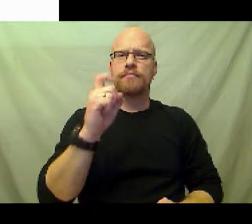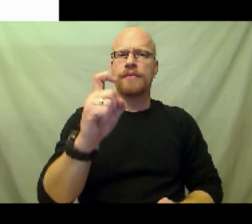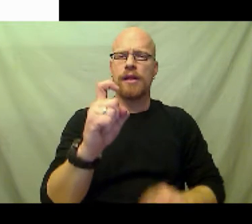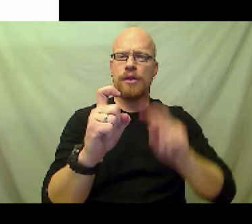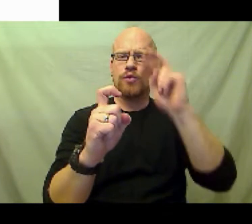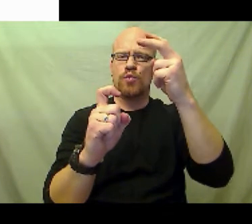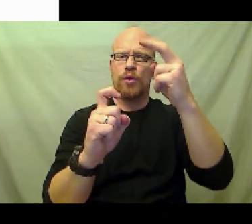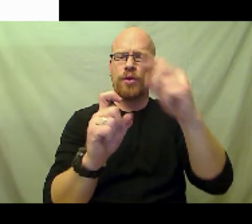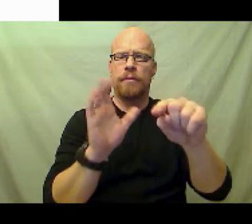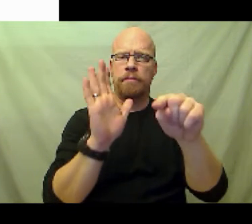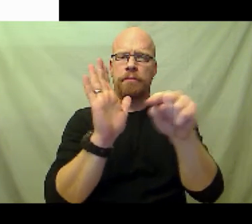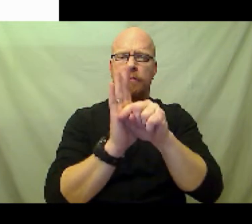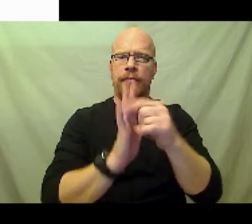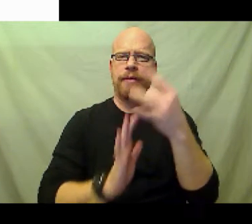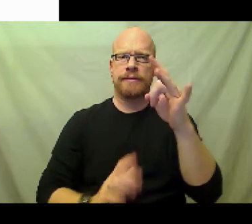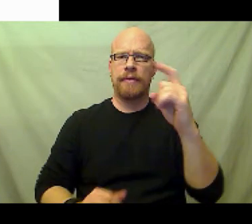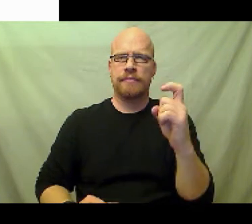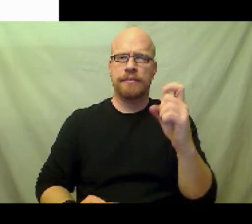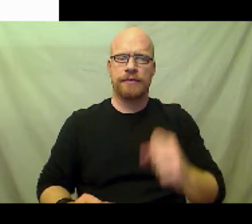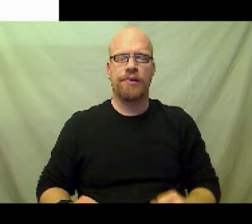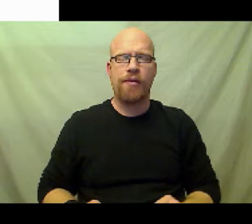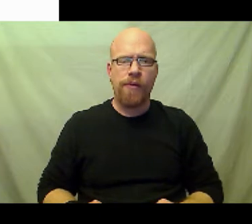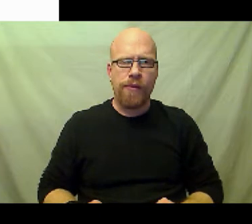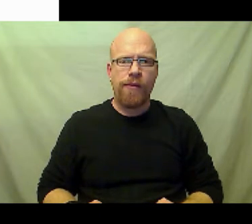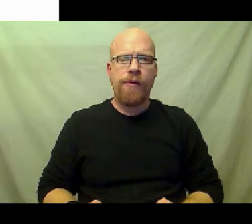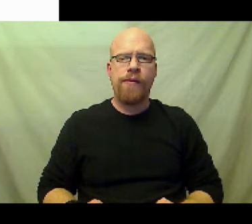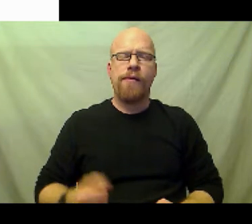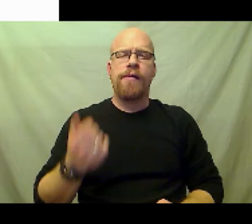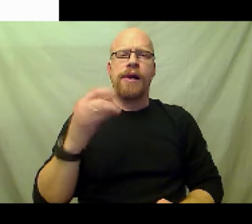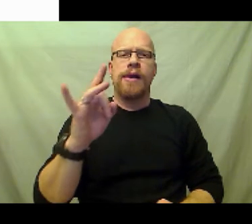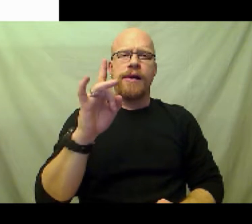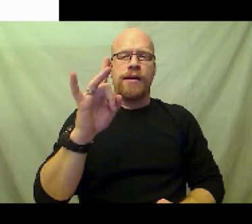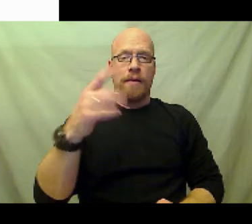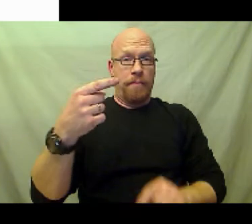do it again with number 2. X squared minus 18x